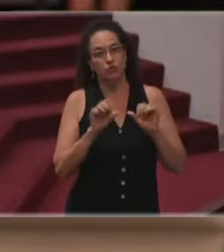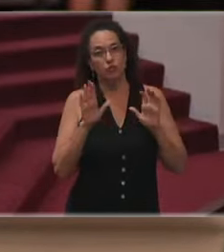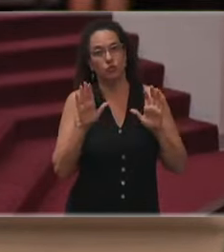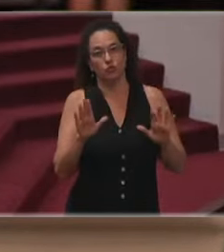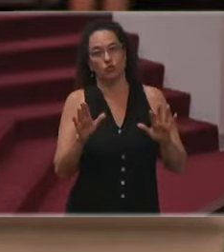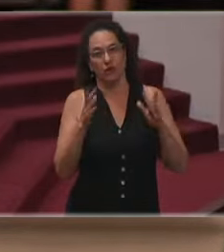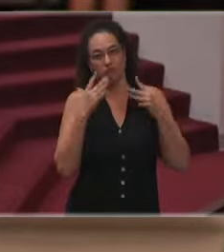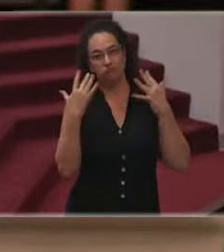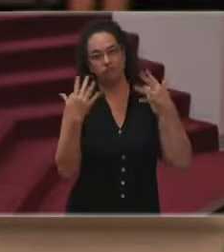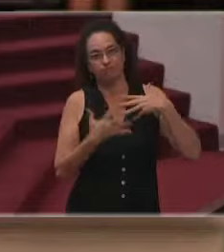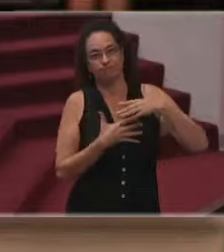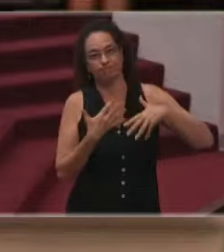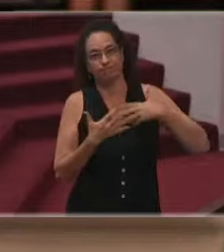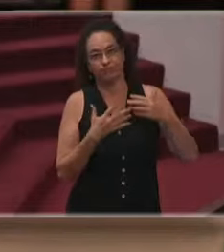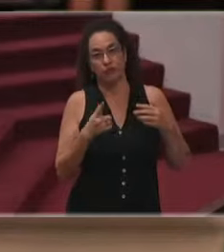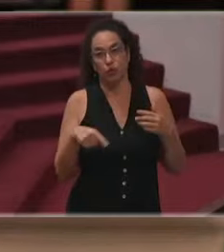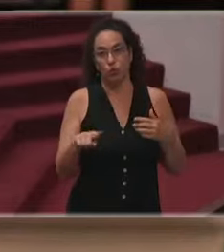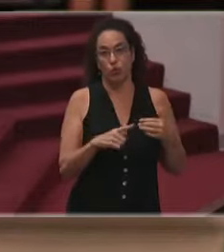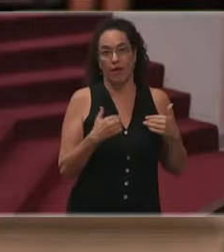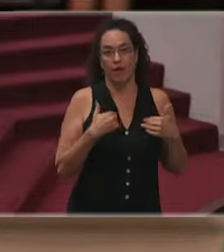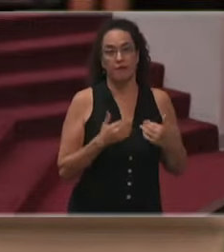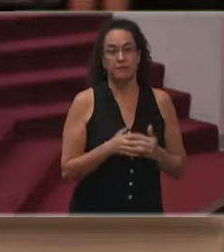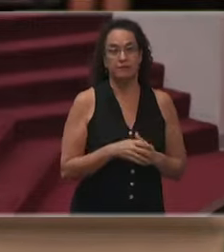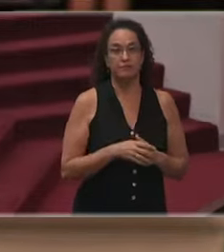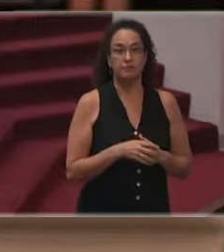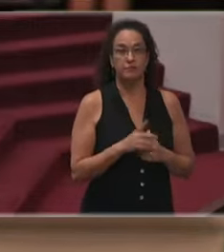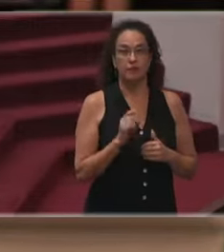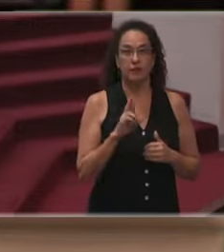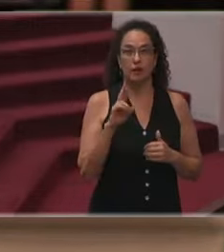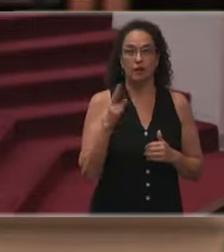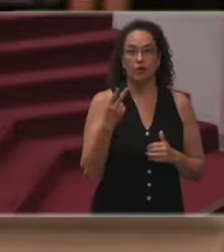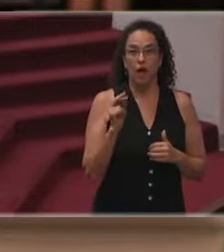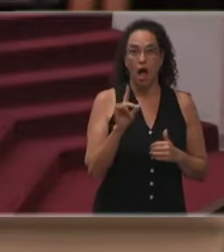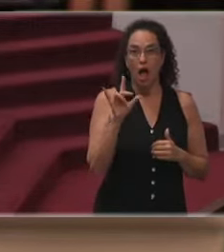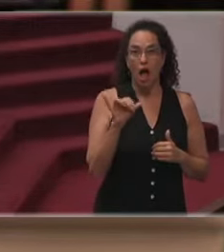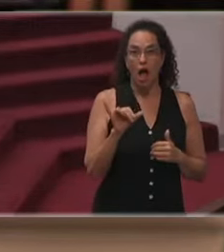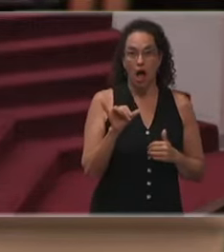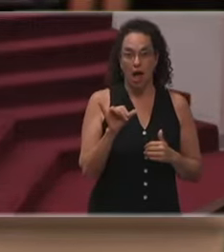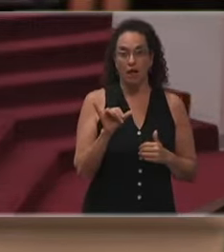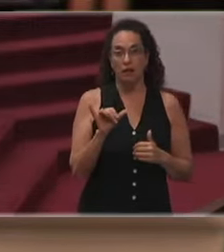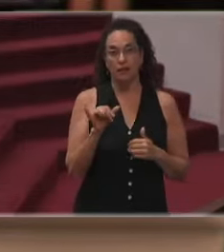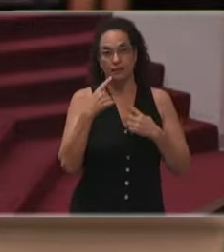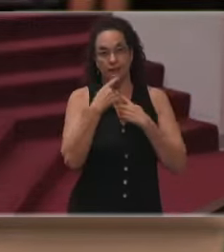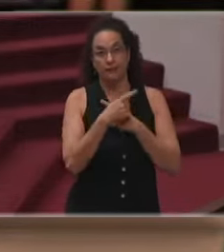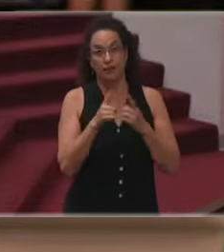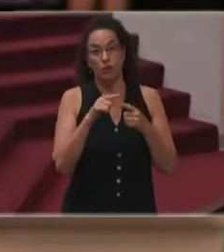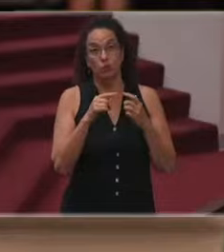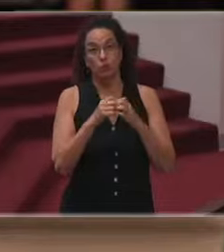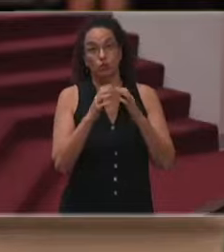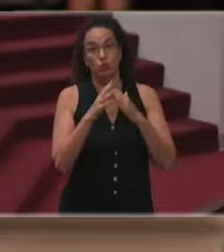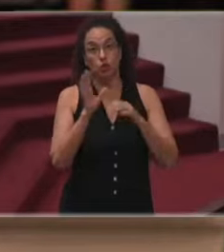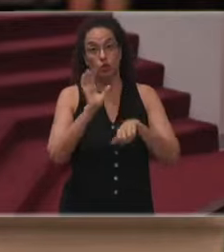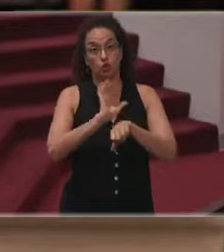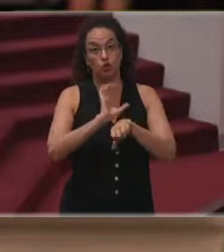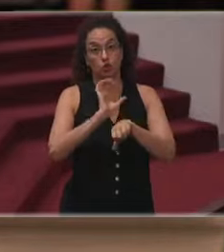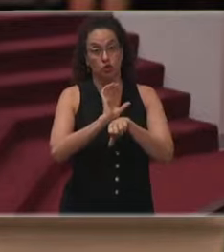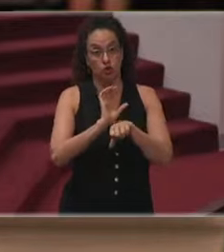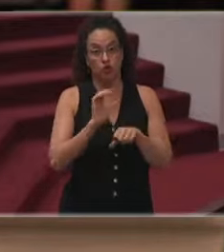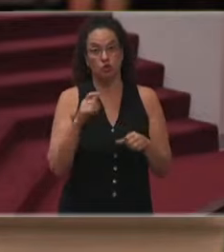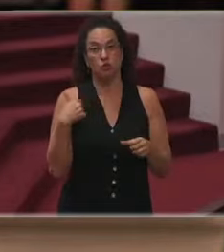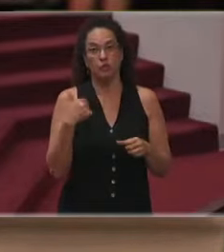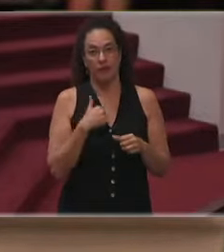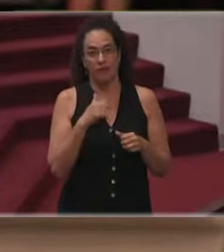you have. It was interesting that Dr. Holly mentioned when we started this church, we put up the senior